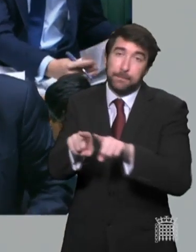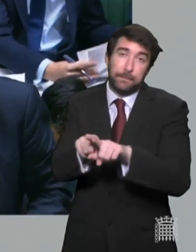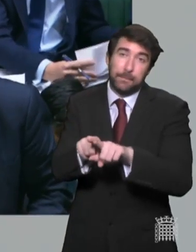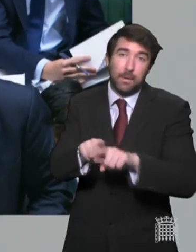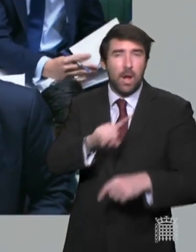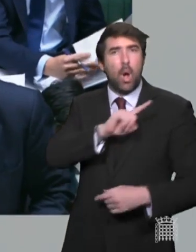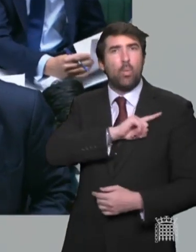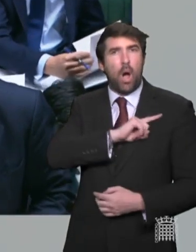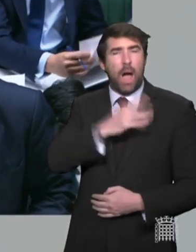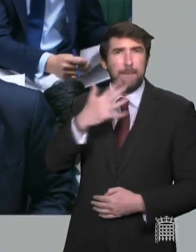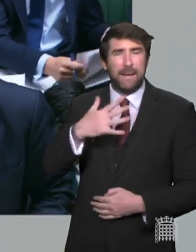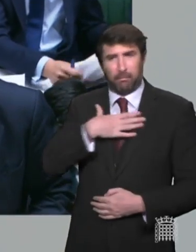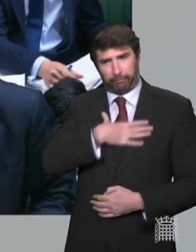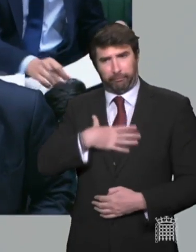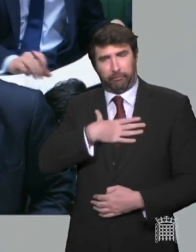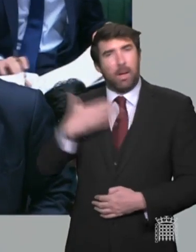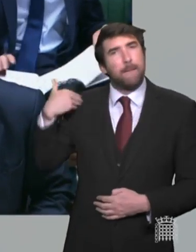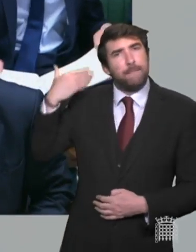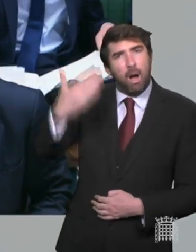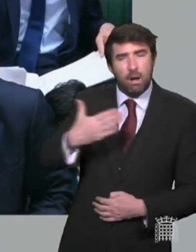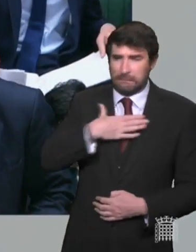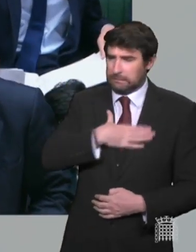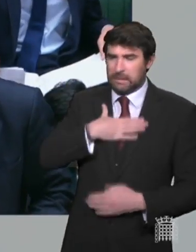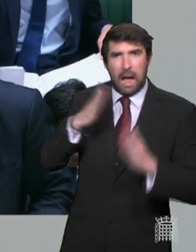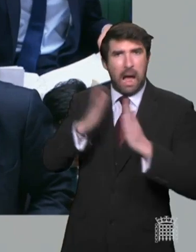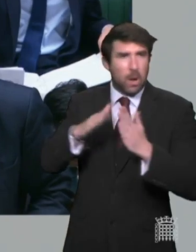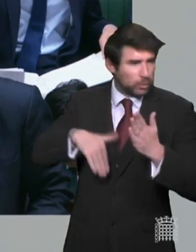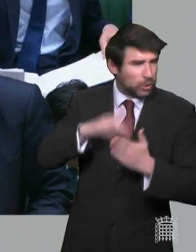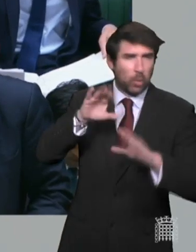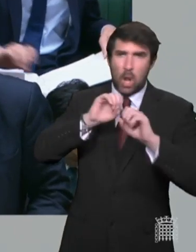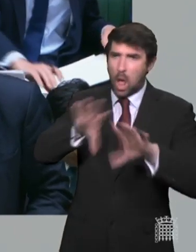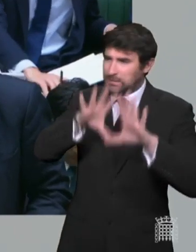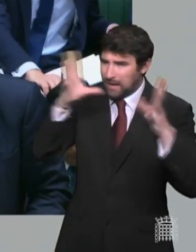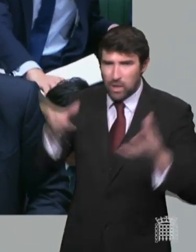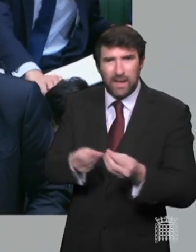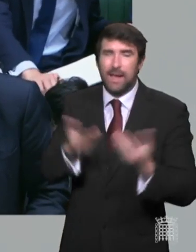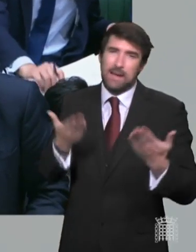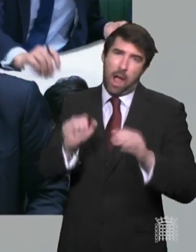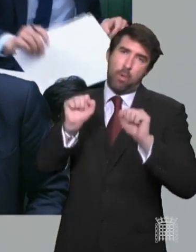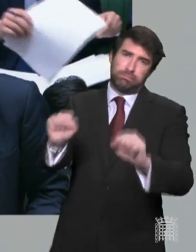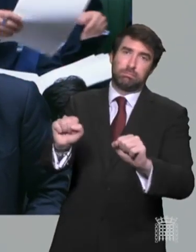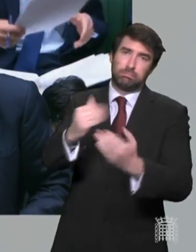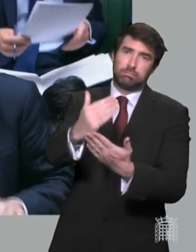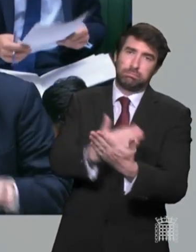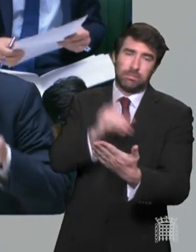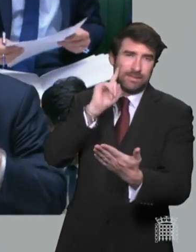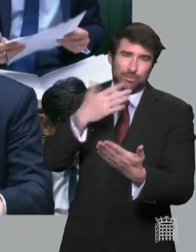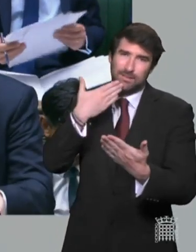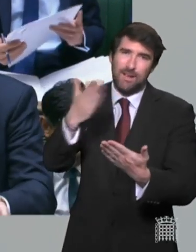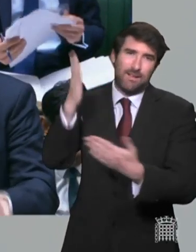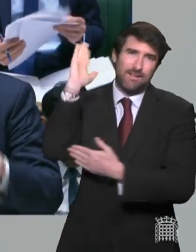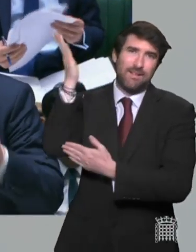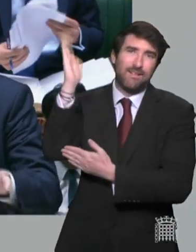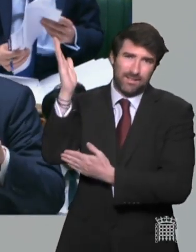elderly loved ones, could see the loss of all their possessions. What we're also doing for carers is making sure that we invest